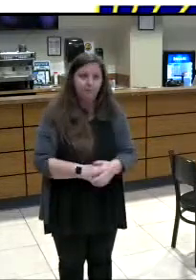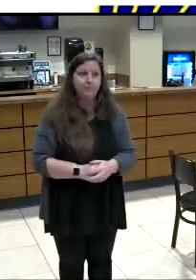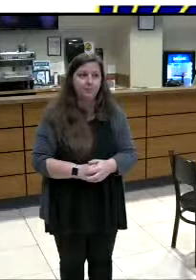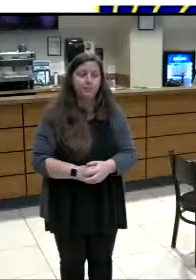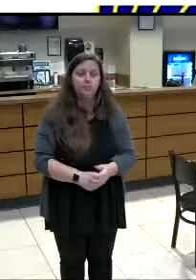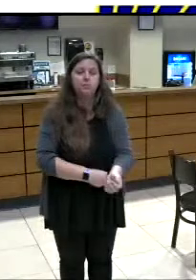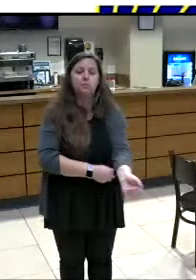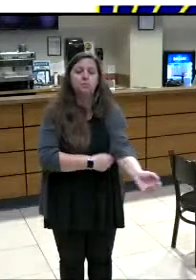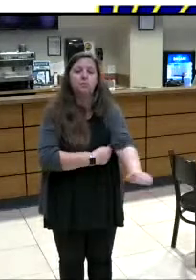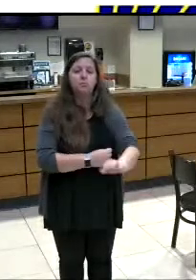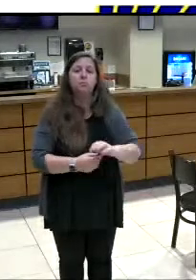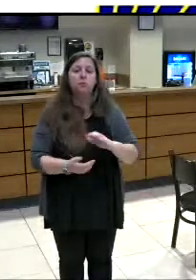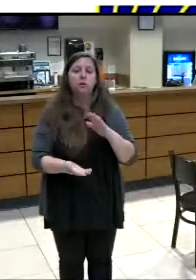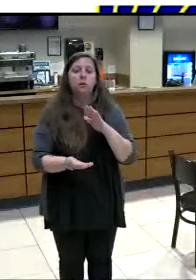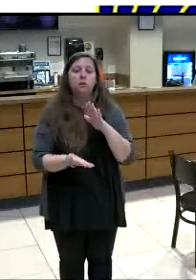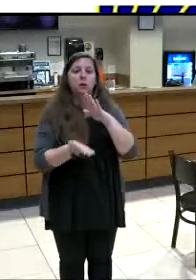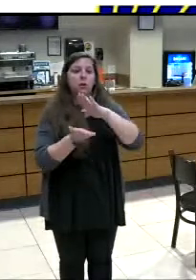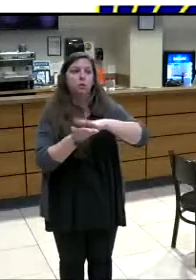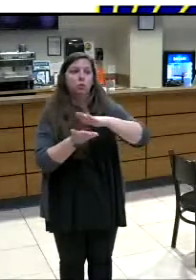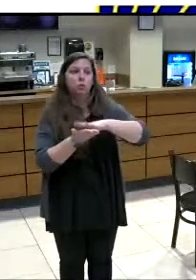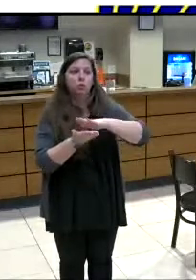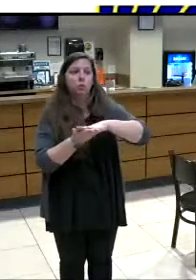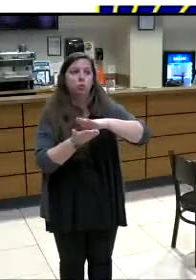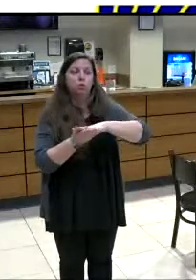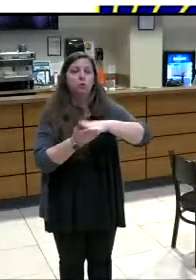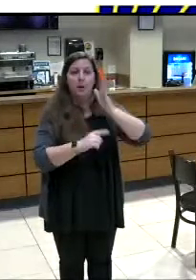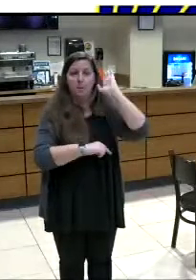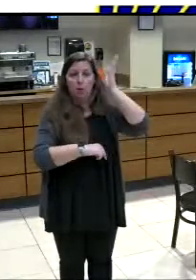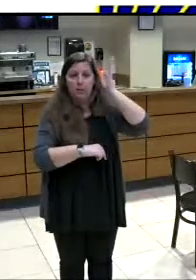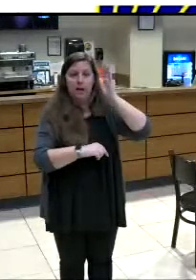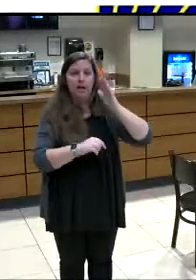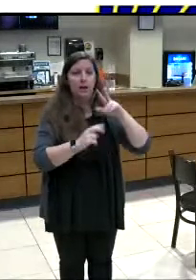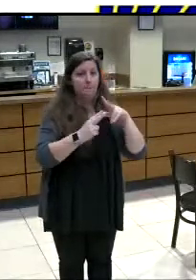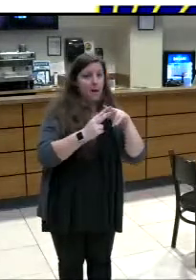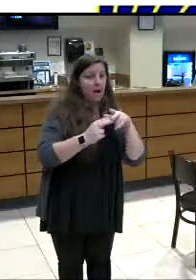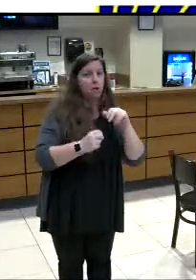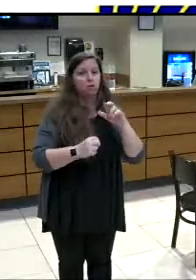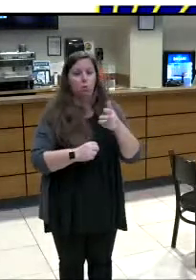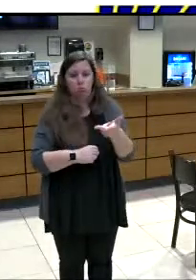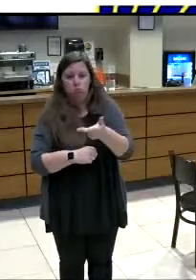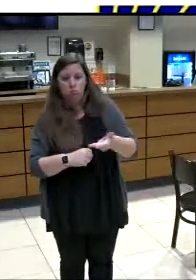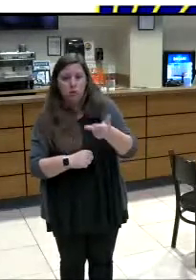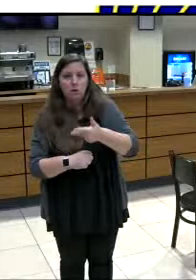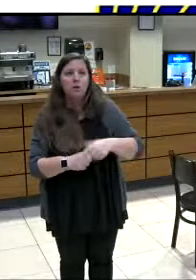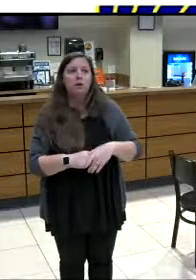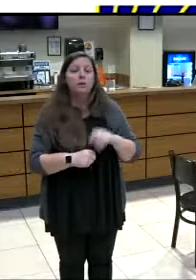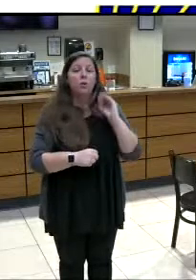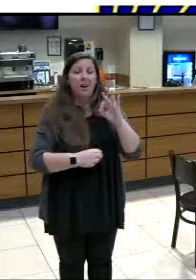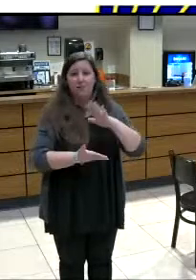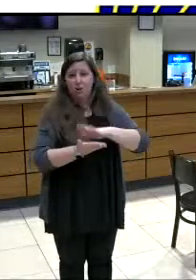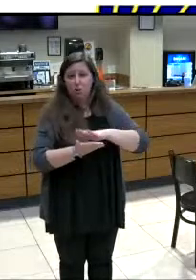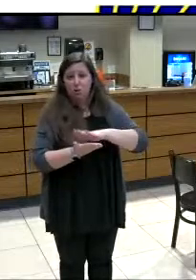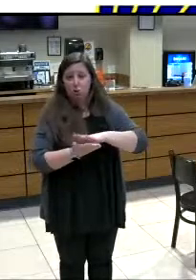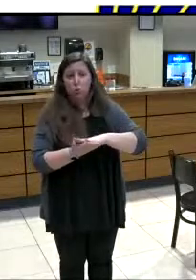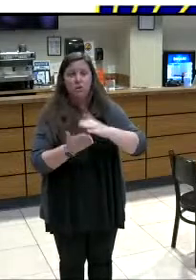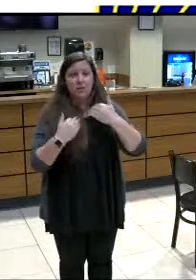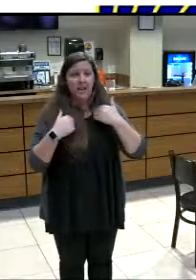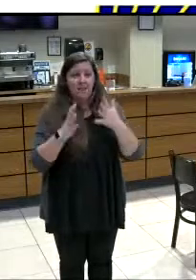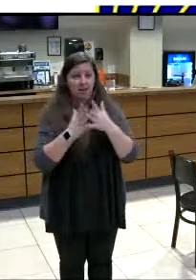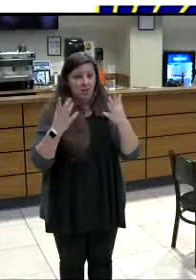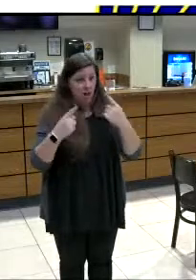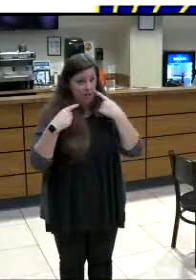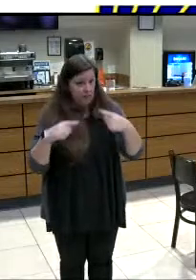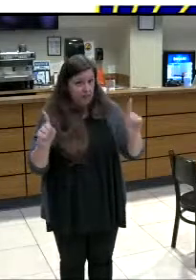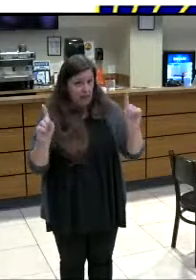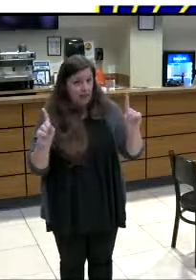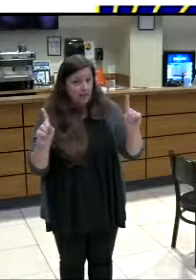Schools present in cohorts or in pairs, and sometimes triads. So if there's a school that is having a lot of success in